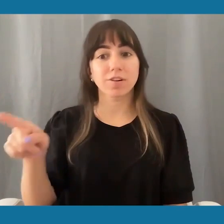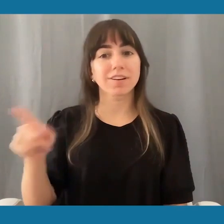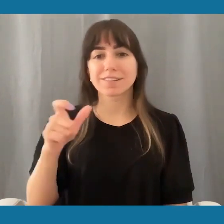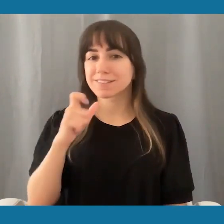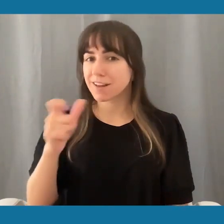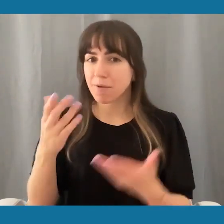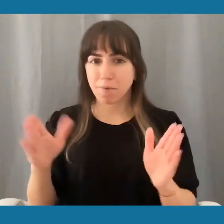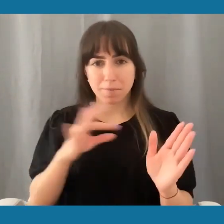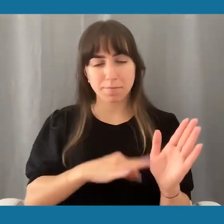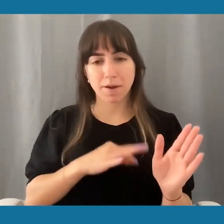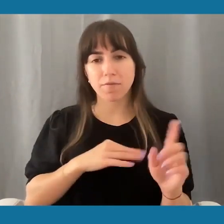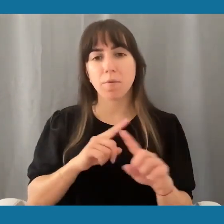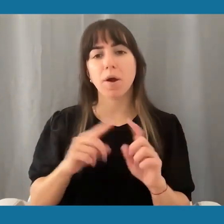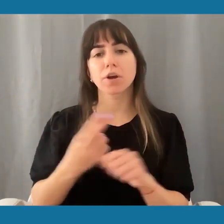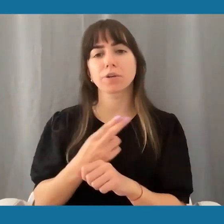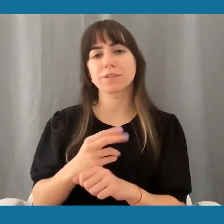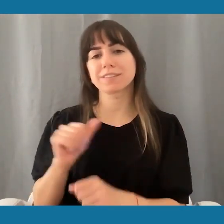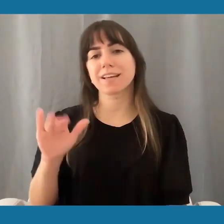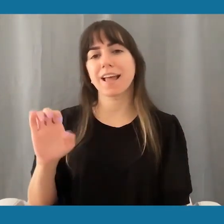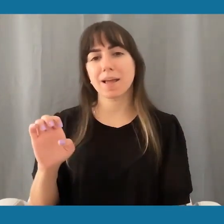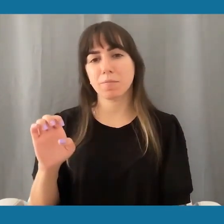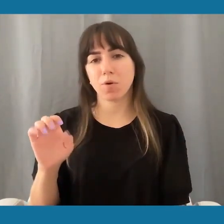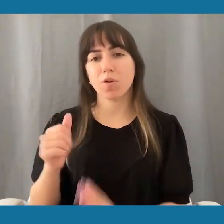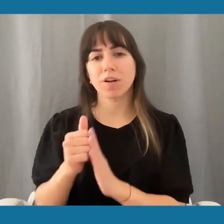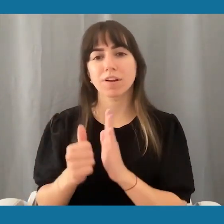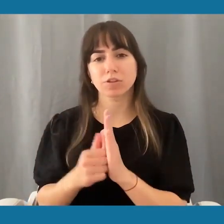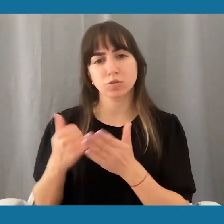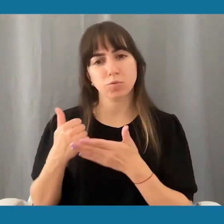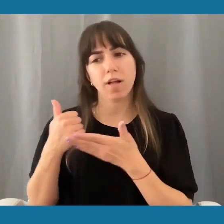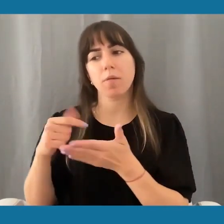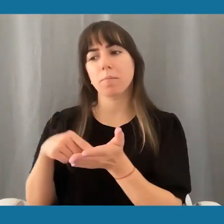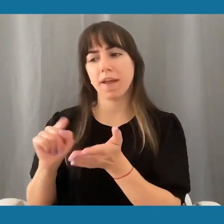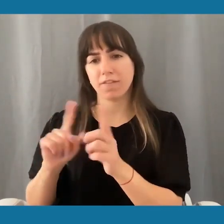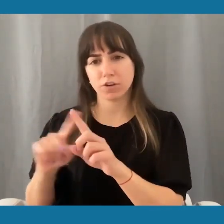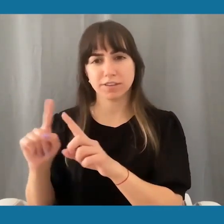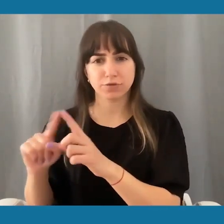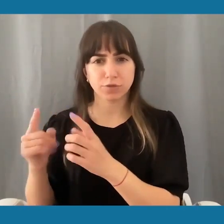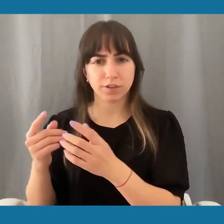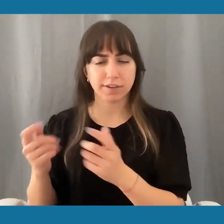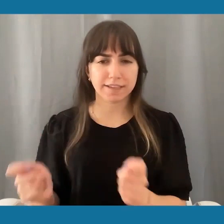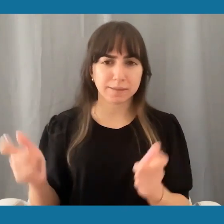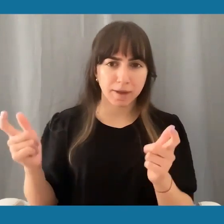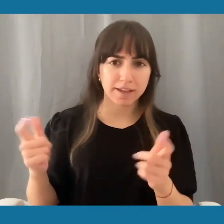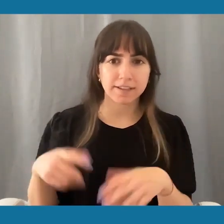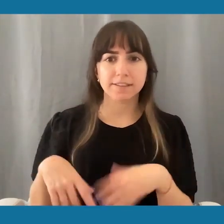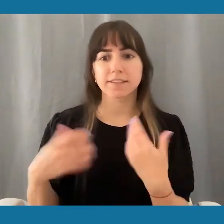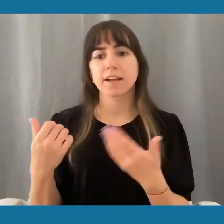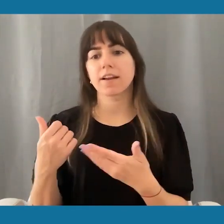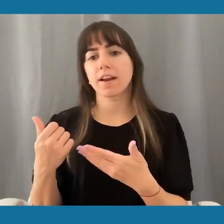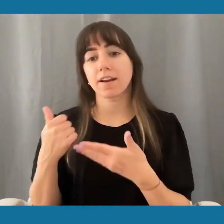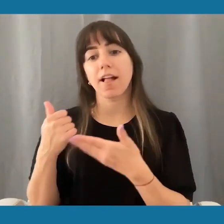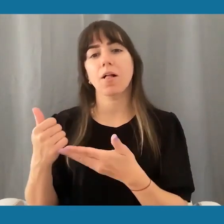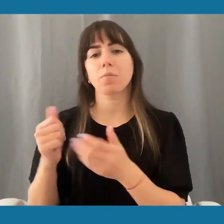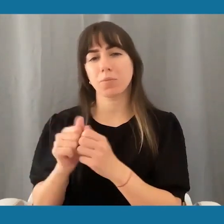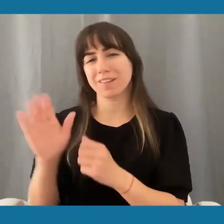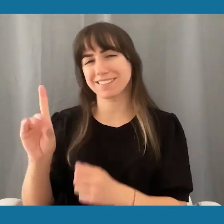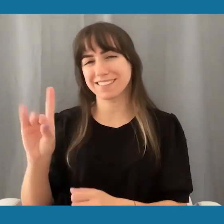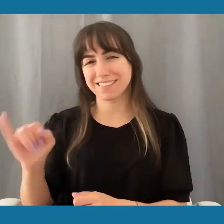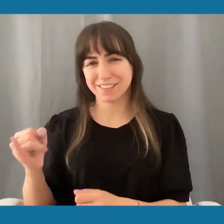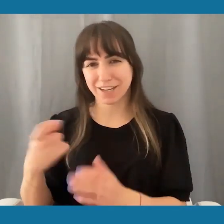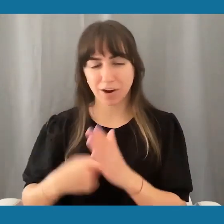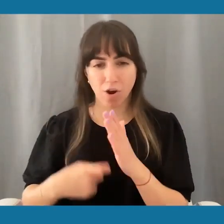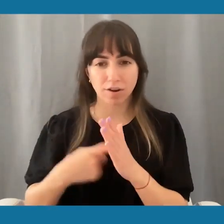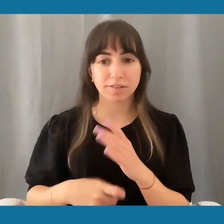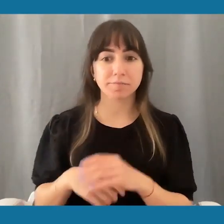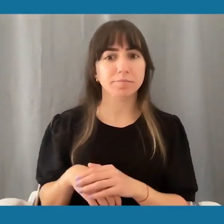pay for a variety of expenditures, including help offset some of his DJing costs. As you can see, ABLE has helped a broad community